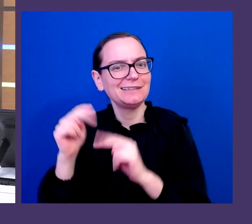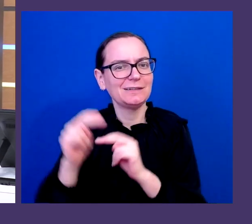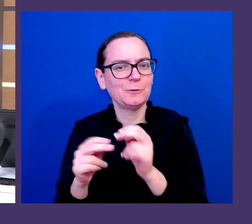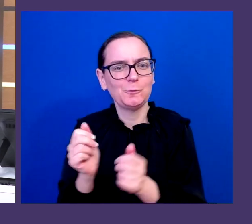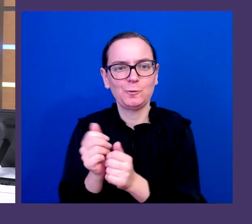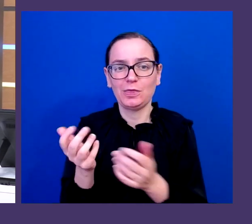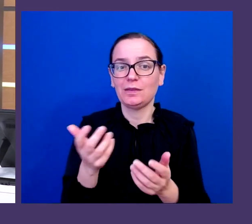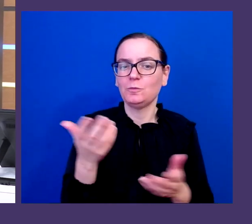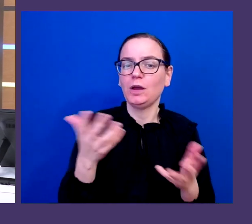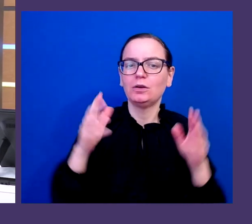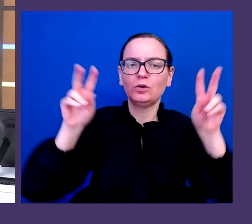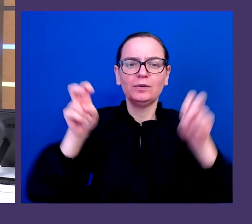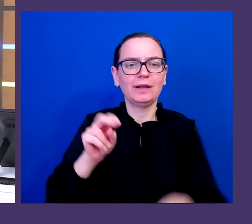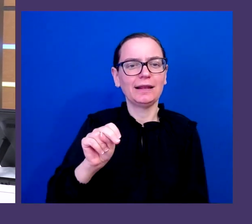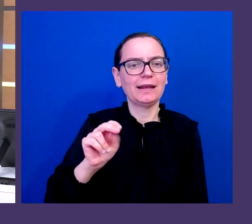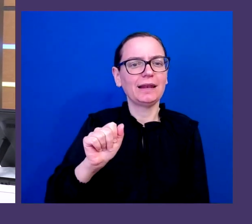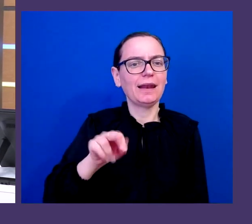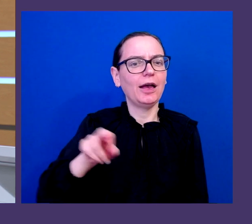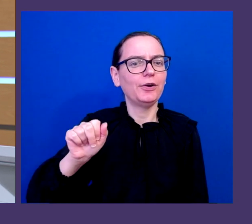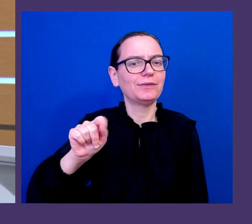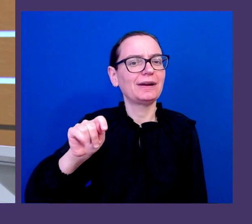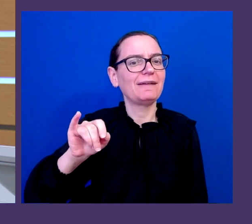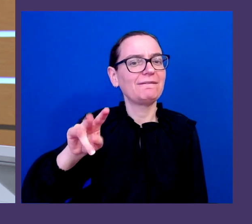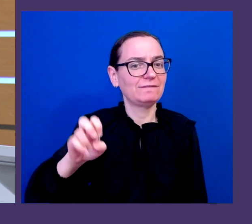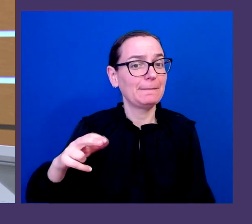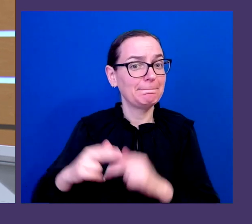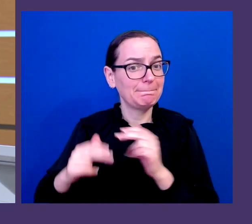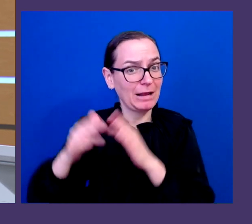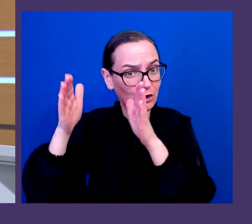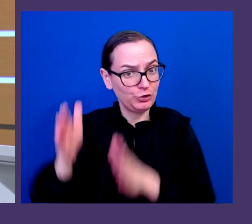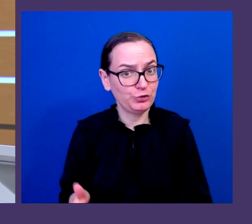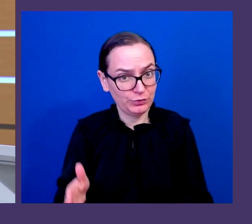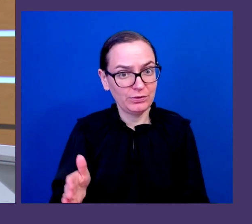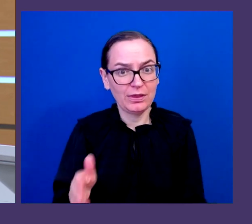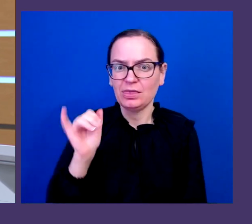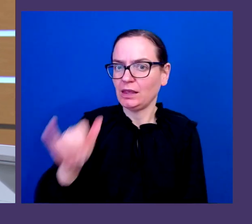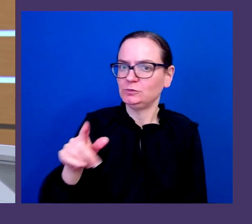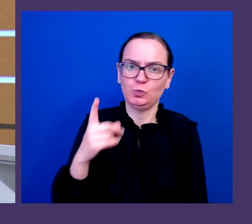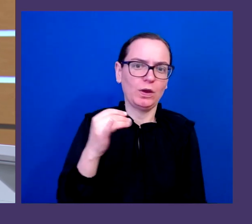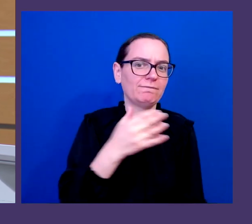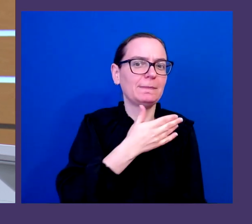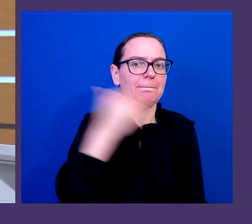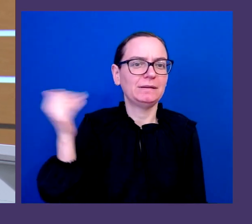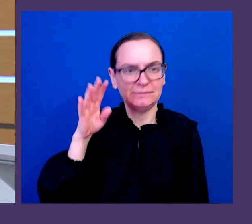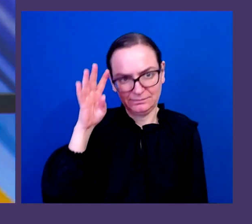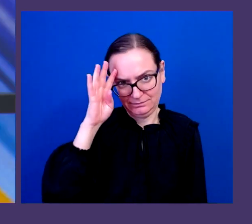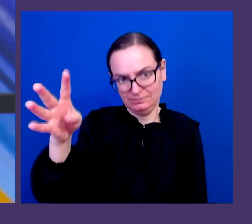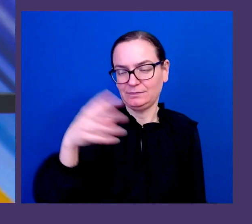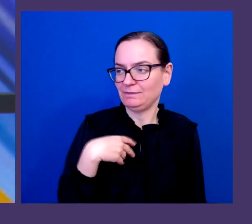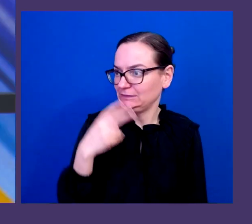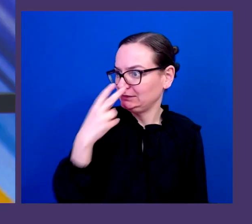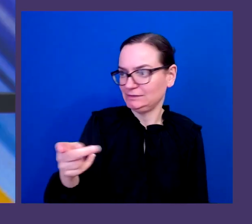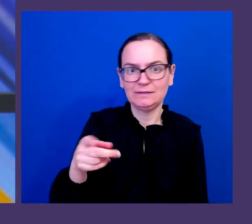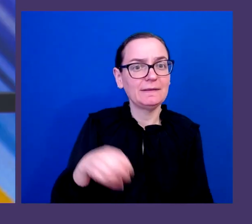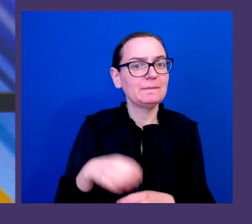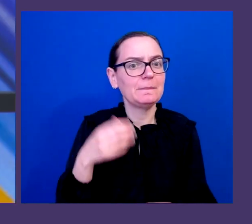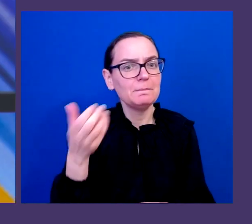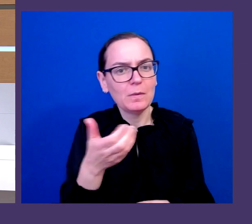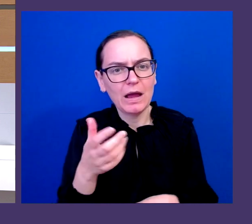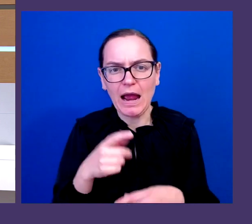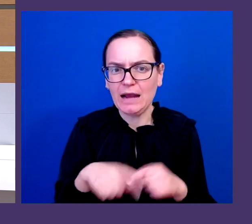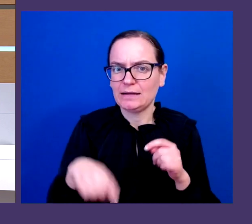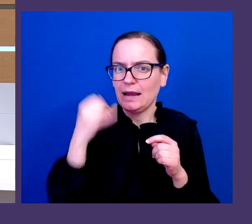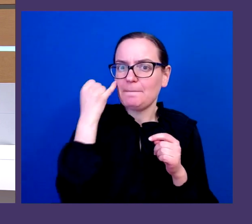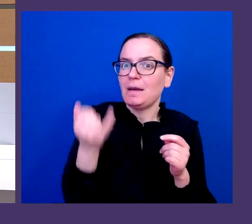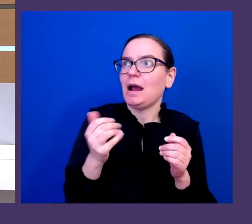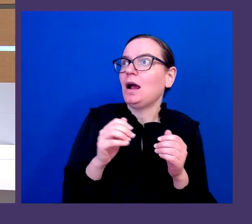hours it would take to interface with the computer, even via voice, to describe every slide. So maybe you can show us how you